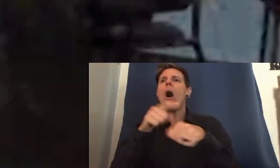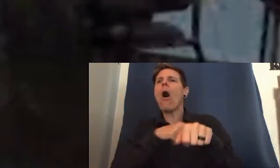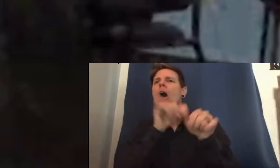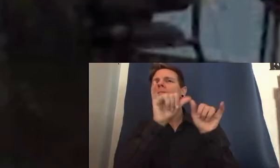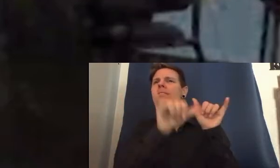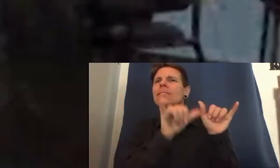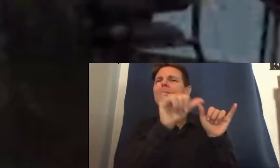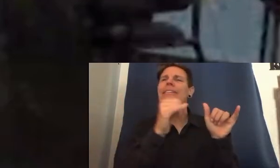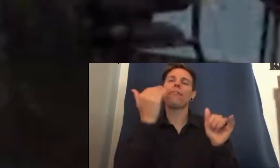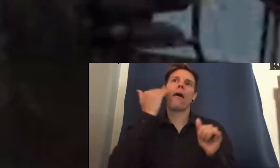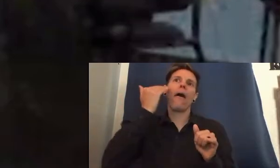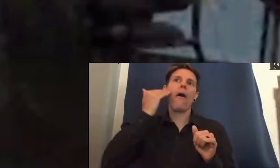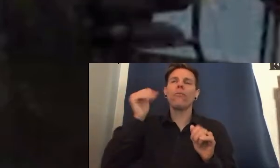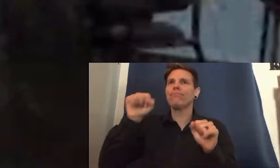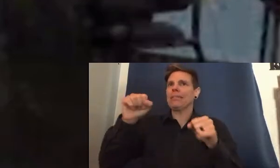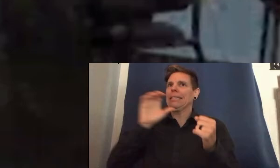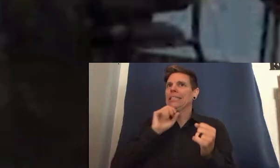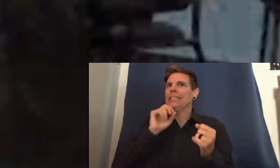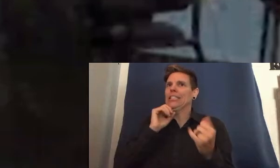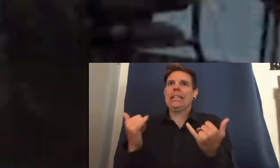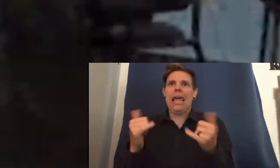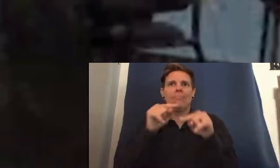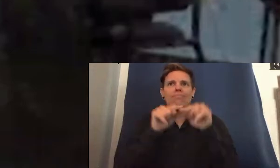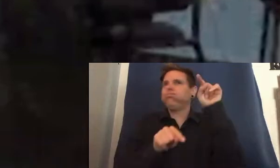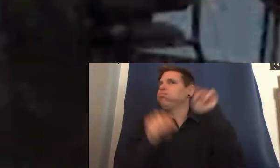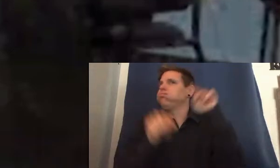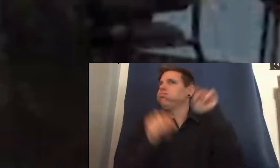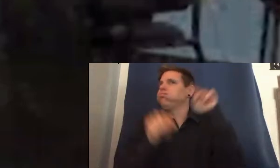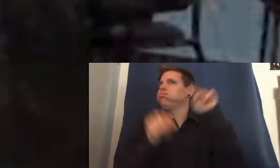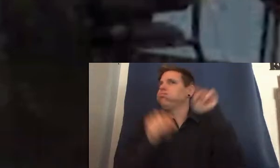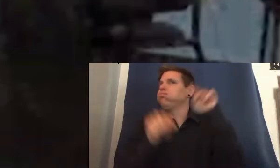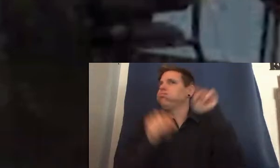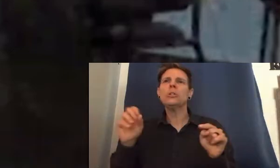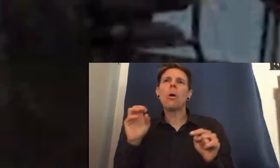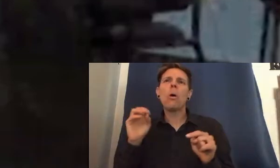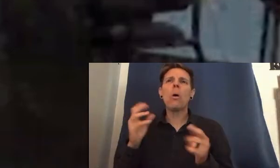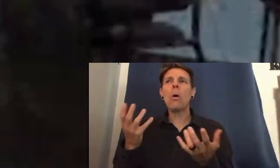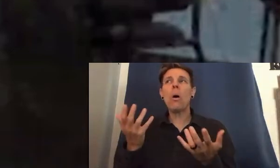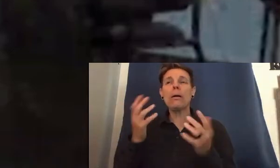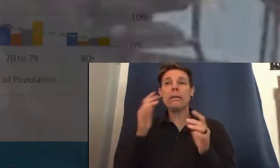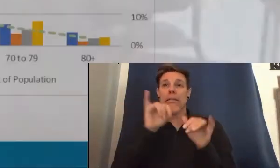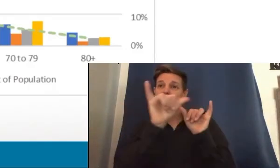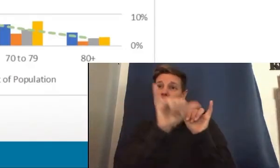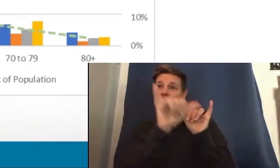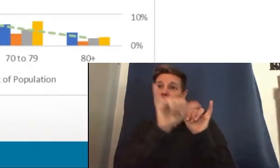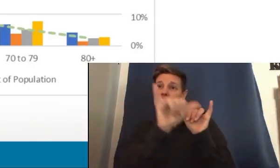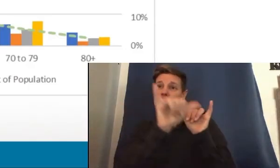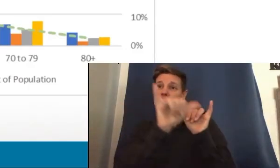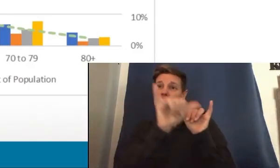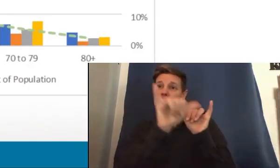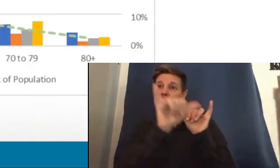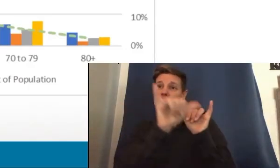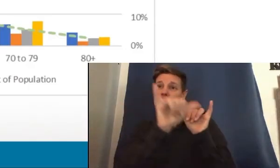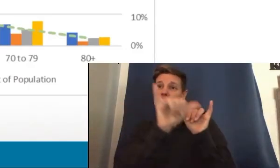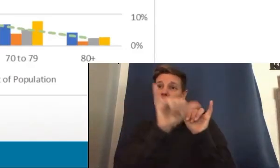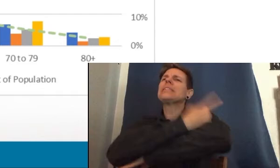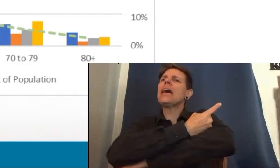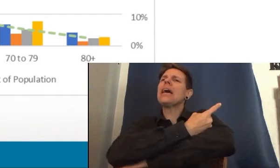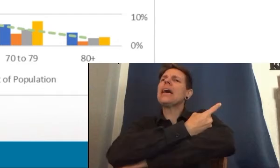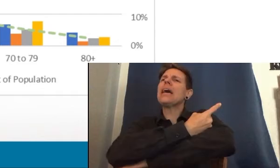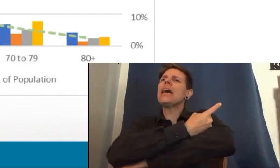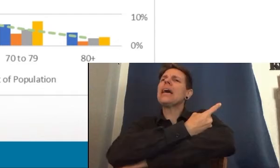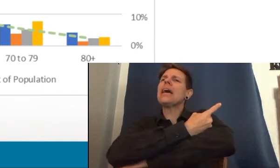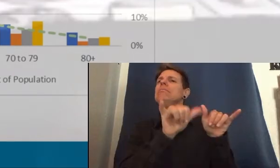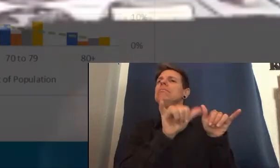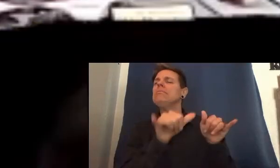25. We Well, certainly have a typical week, Yeah. 2 weeks. So that's a